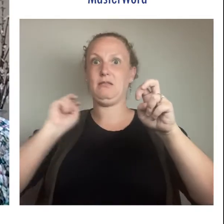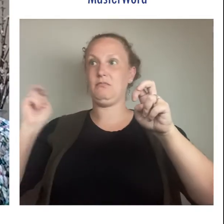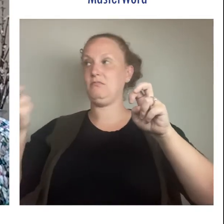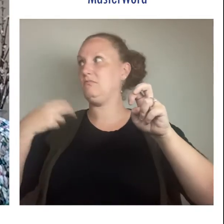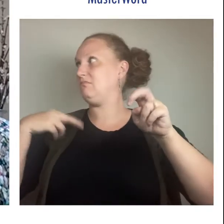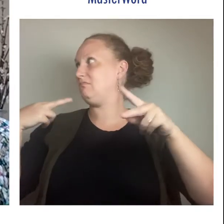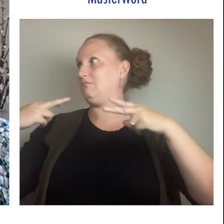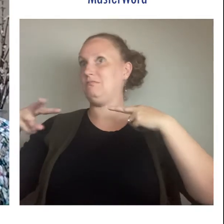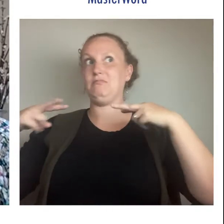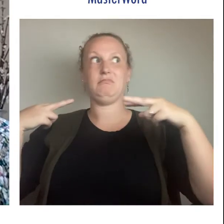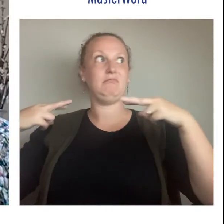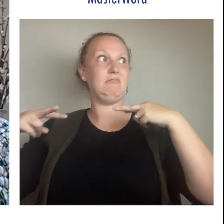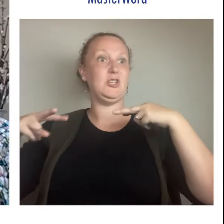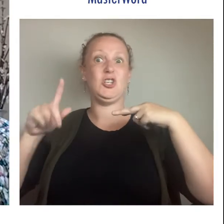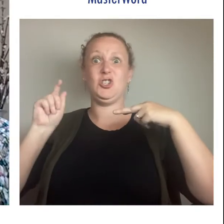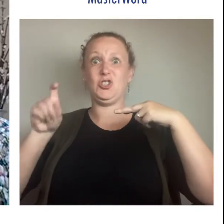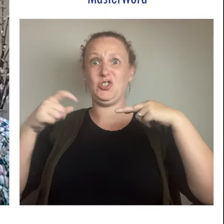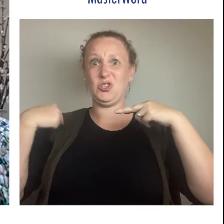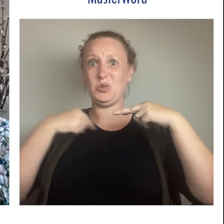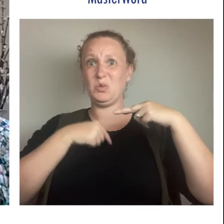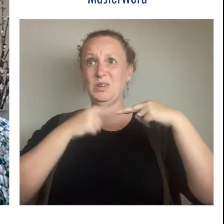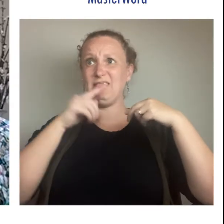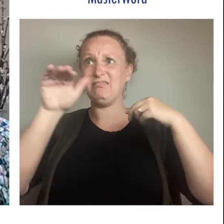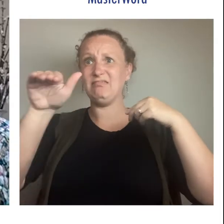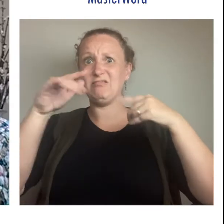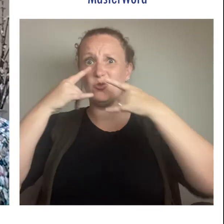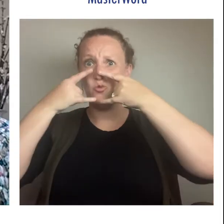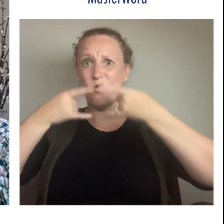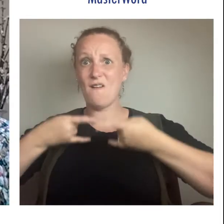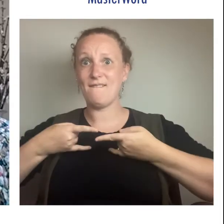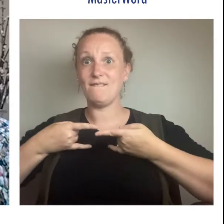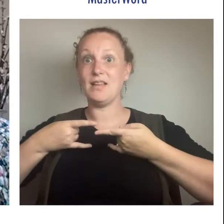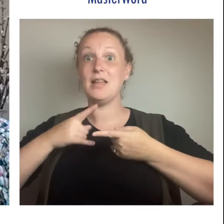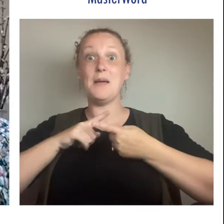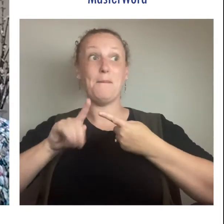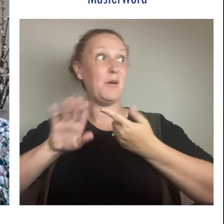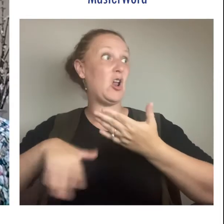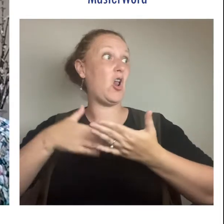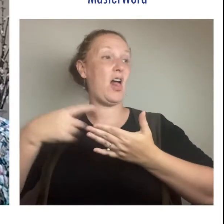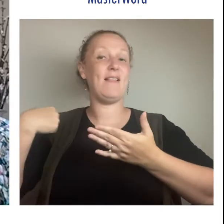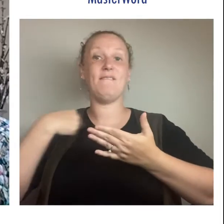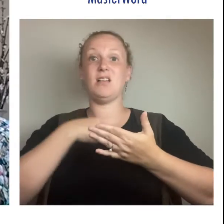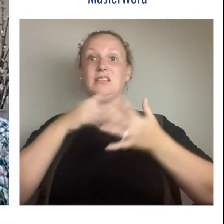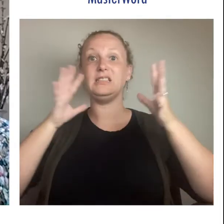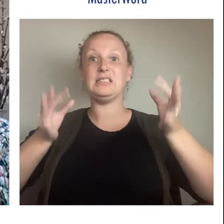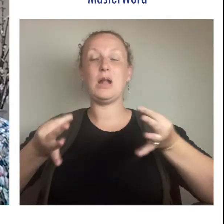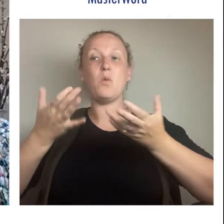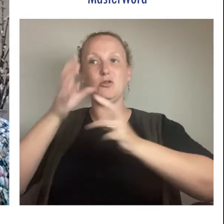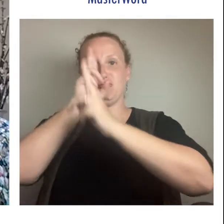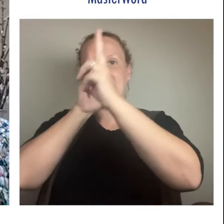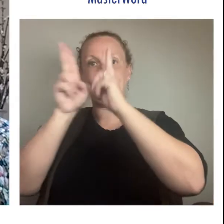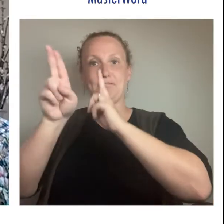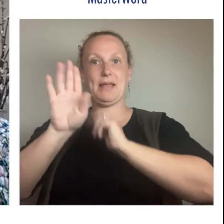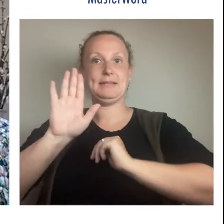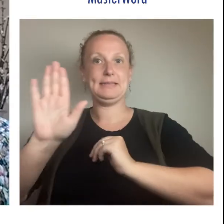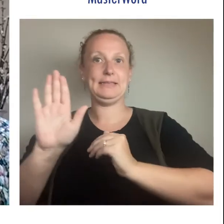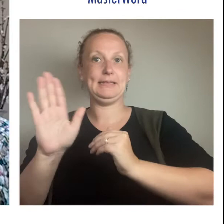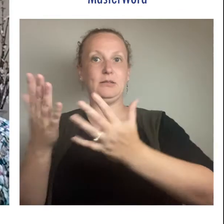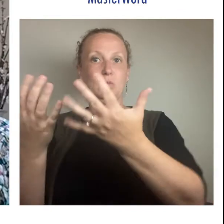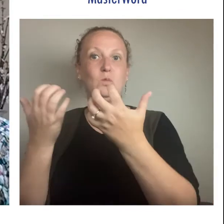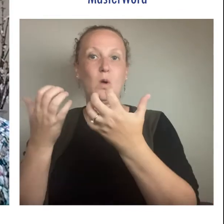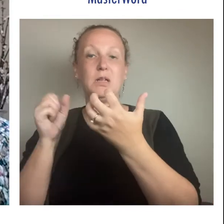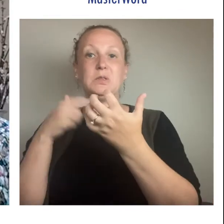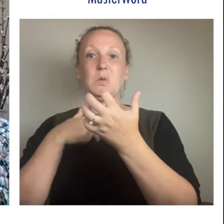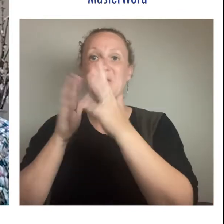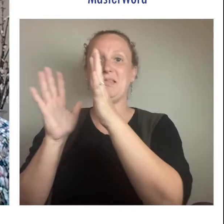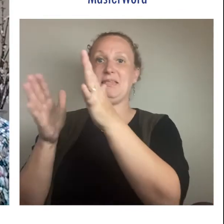or should we say something? And out of respect for the witness, we didn't. We allowed him, all the parties allowed him to testify with